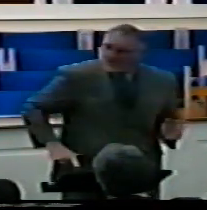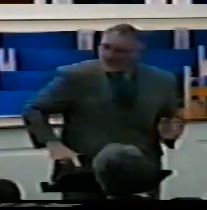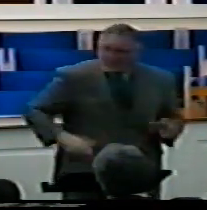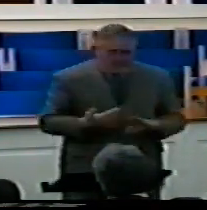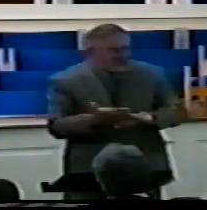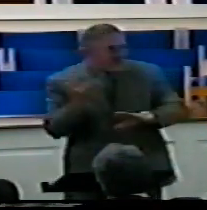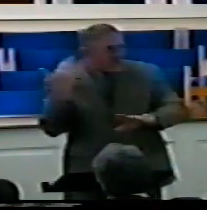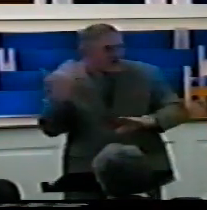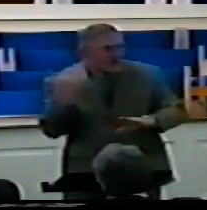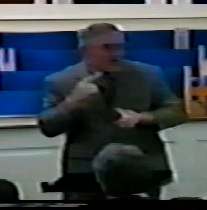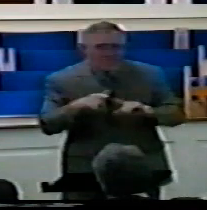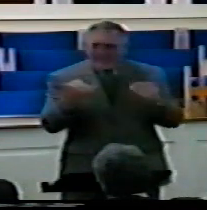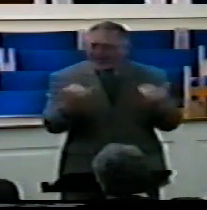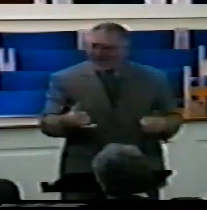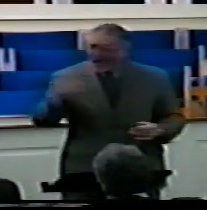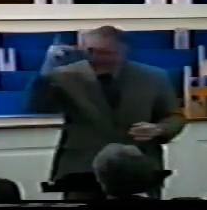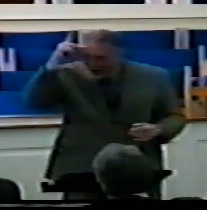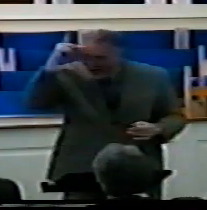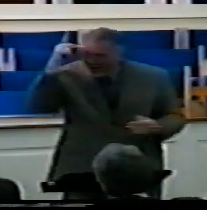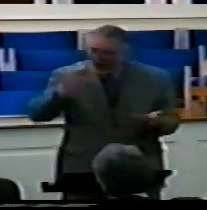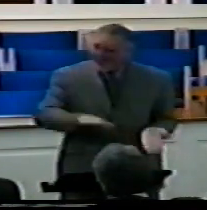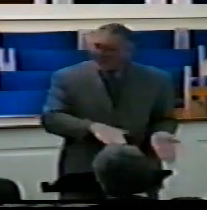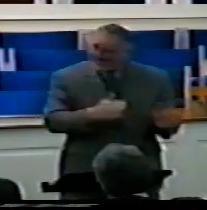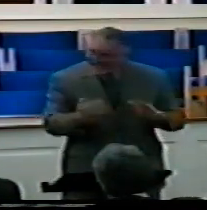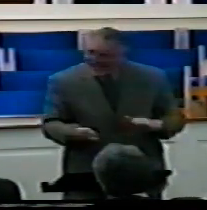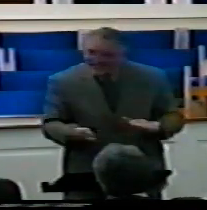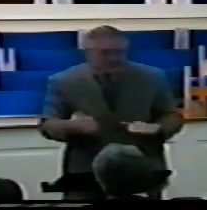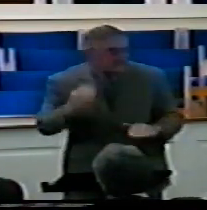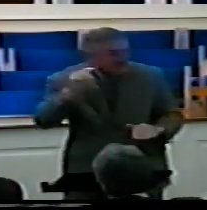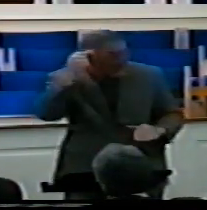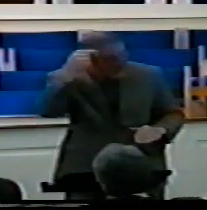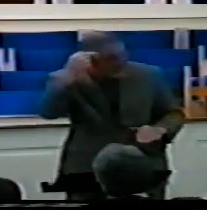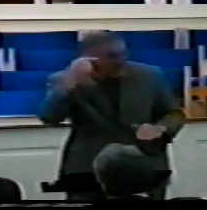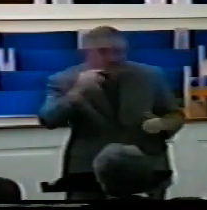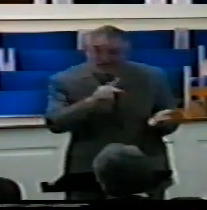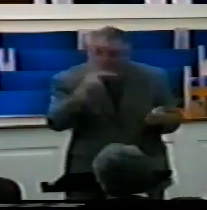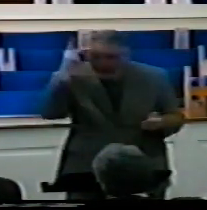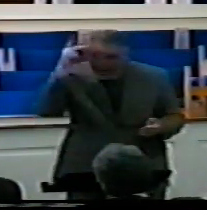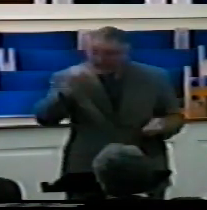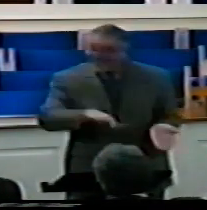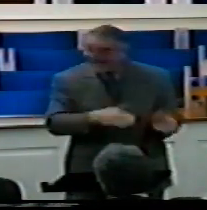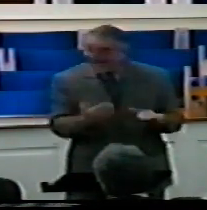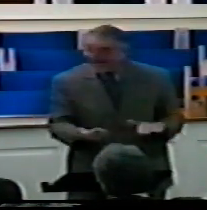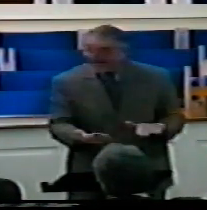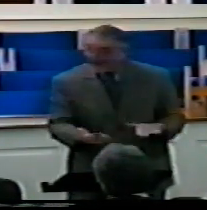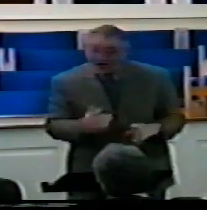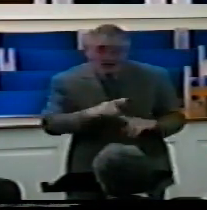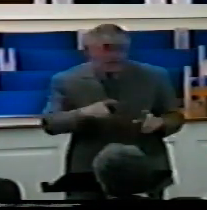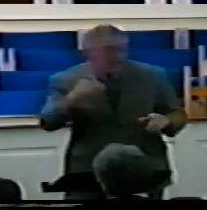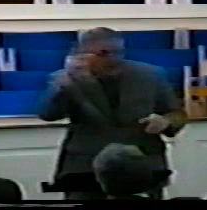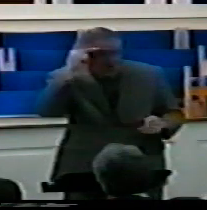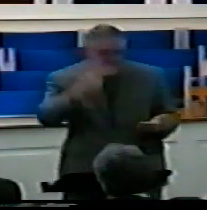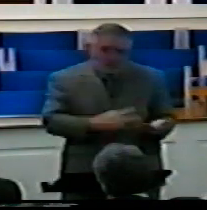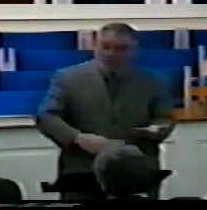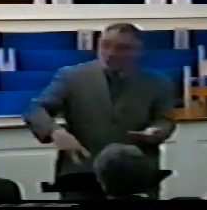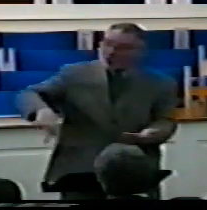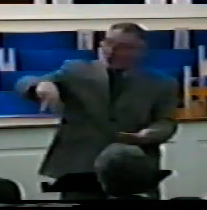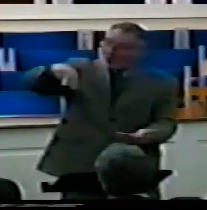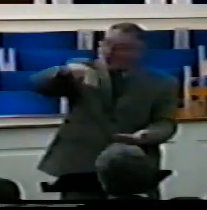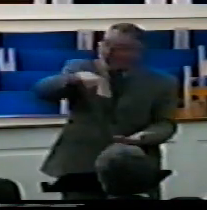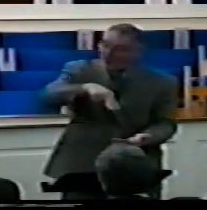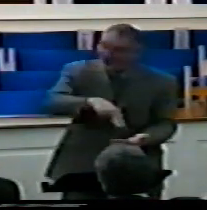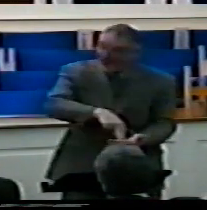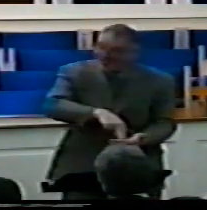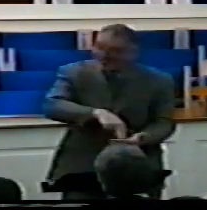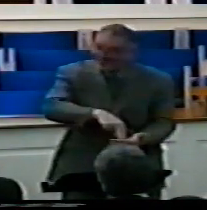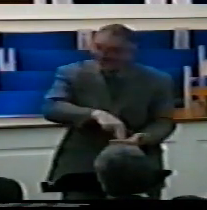again, not Paul too. Maybe they become a little discouraged, a little distraught. But here the Apostle Paul, he rose up. Folks, we need to